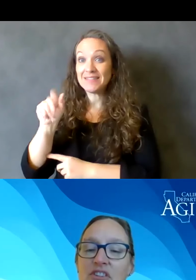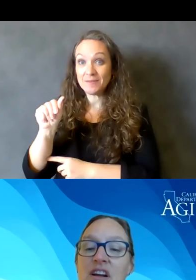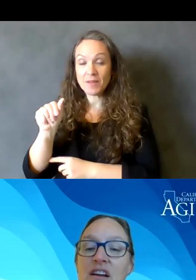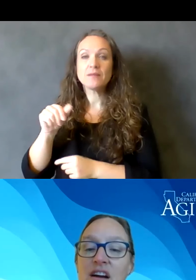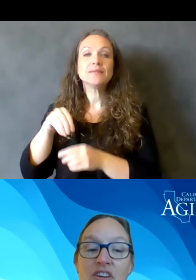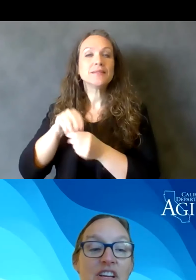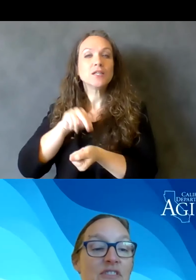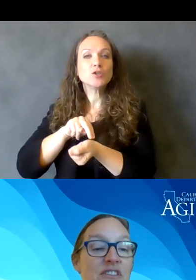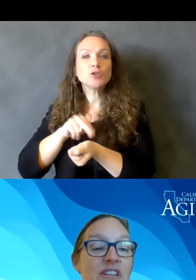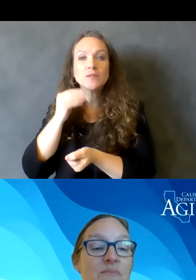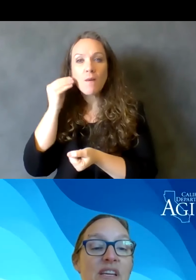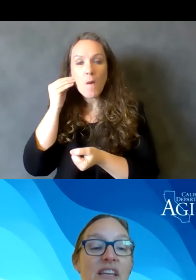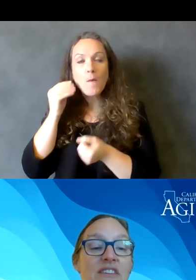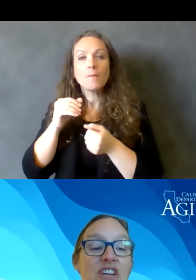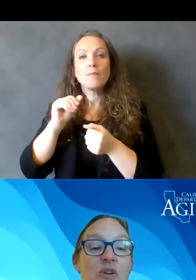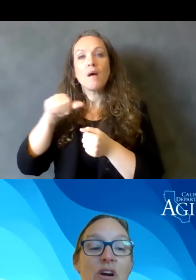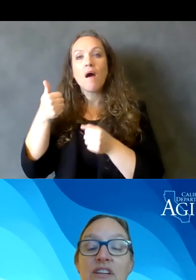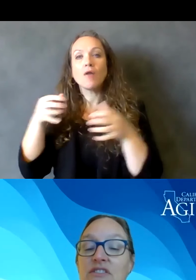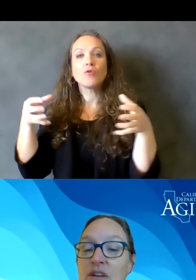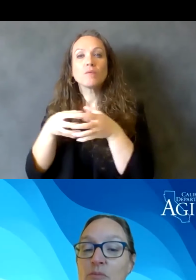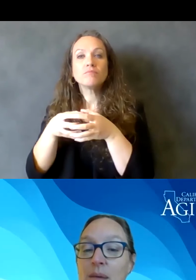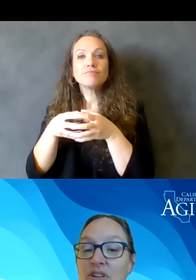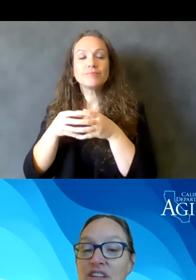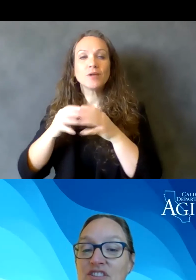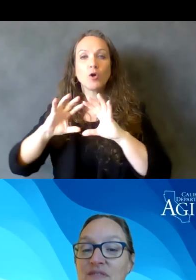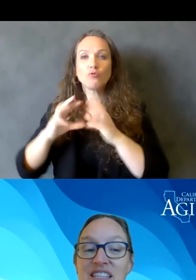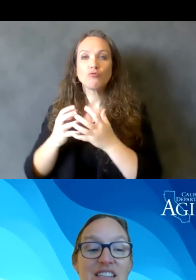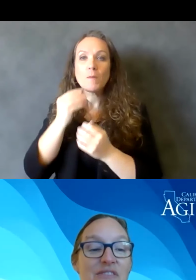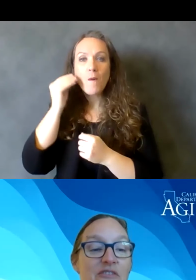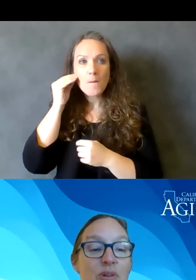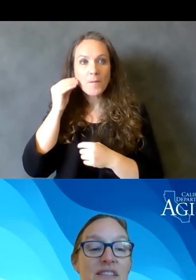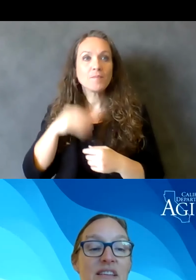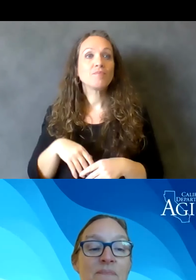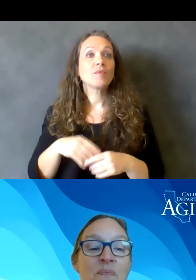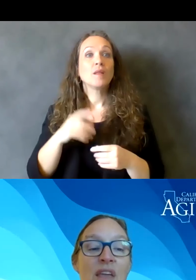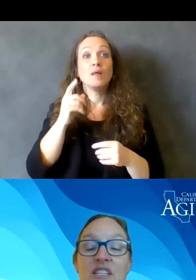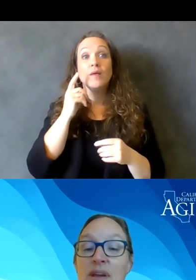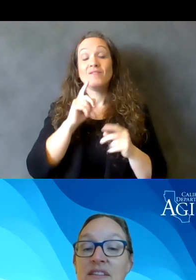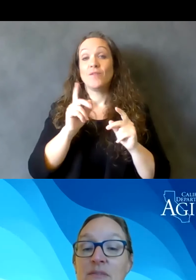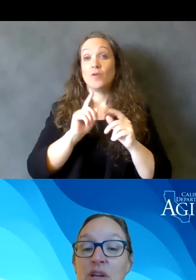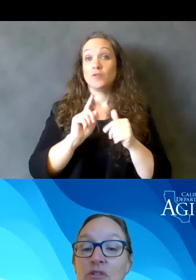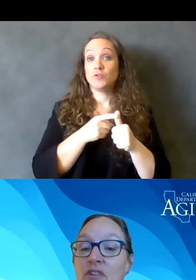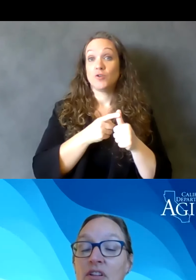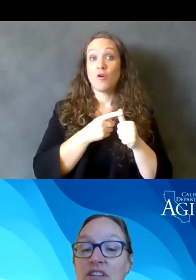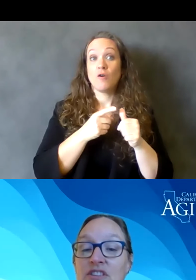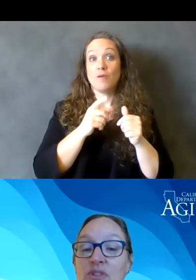and other congregate facilities, beginning in January to the general population of 65 plus, and